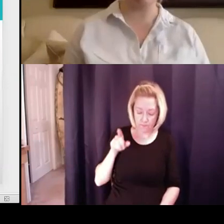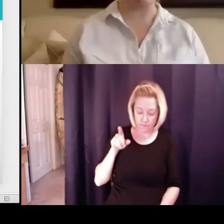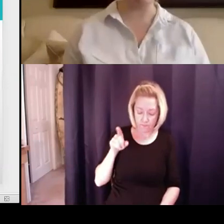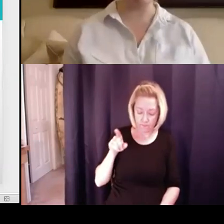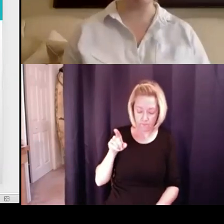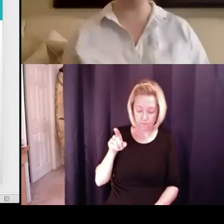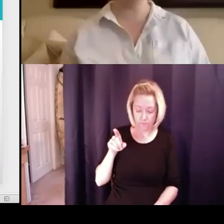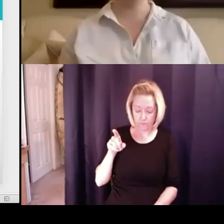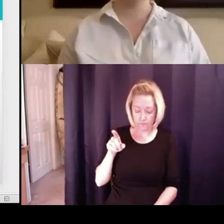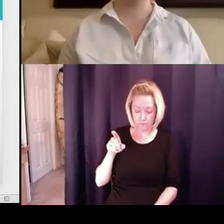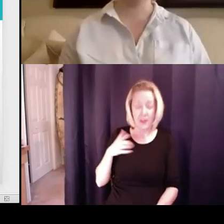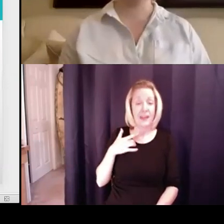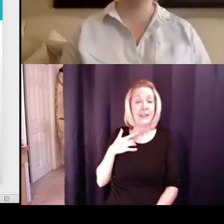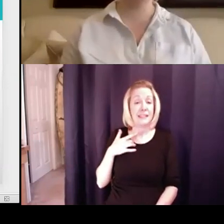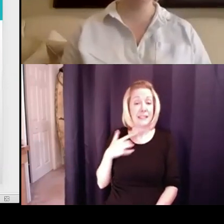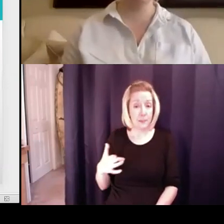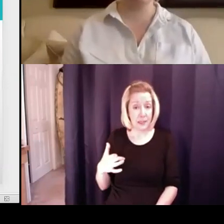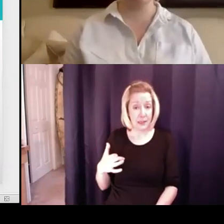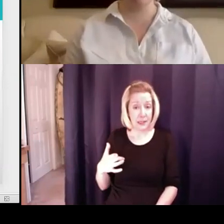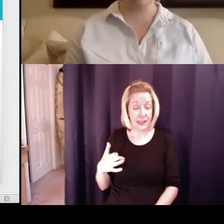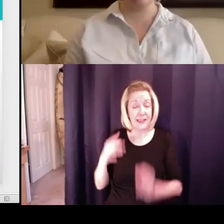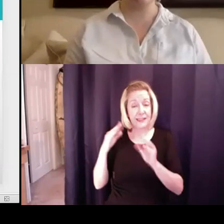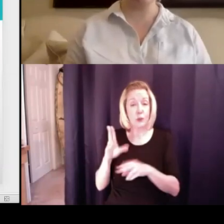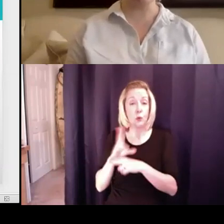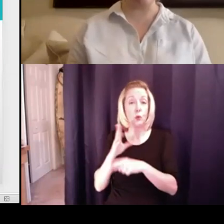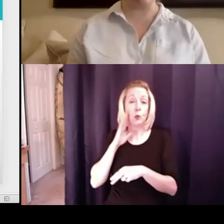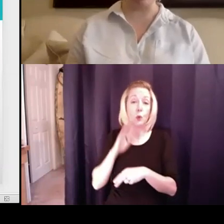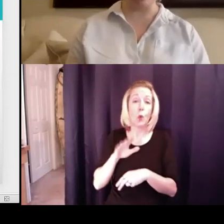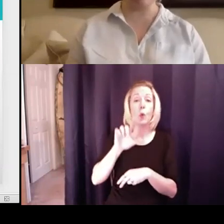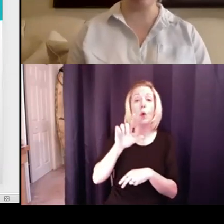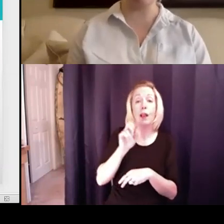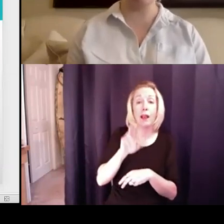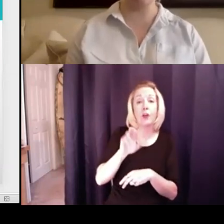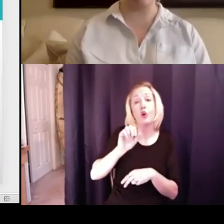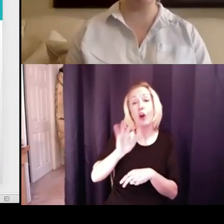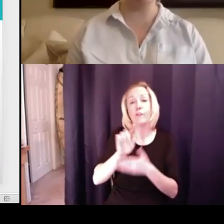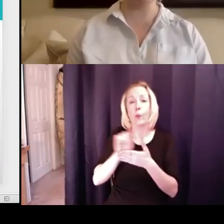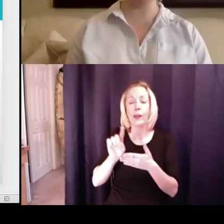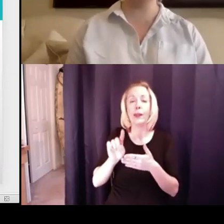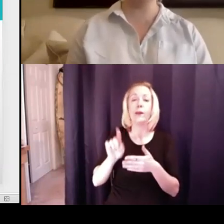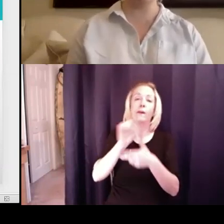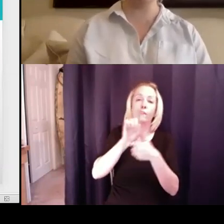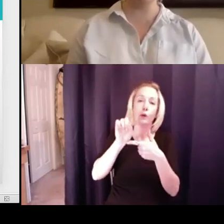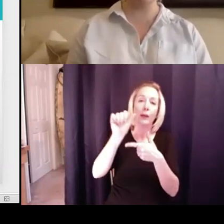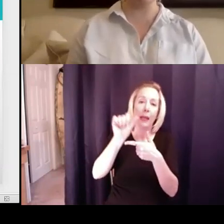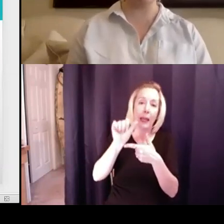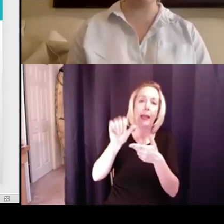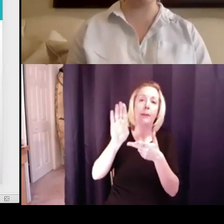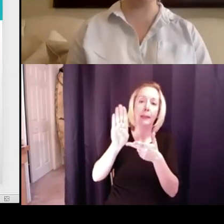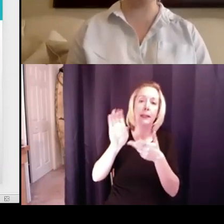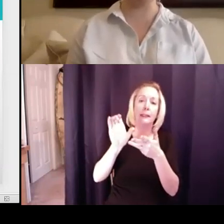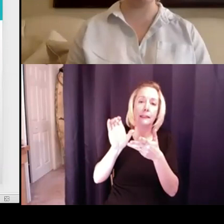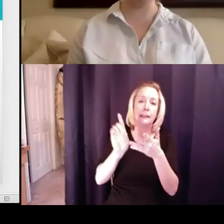taught letter of the week, which if you do that, it's going to take 26 weeks to get through the whole alphabet. And we know that our children